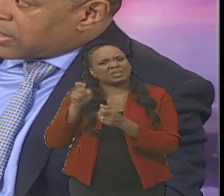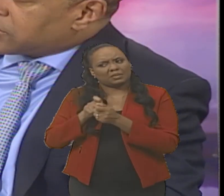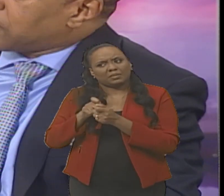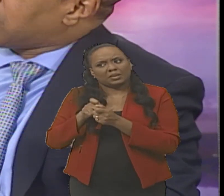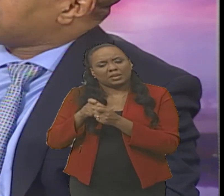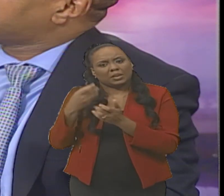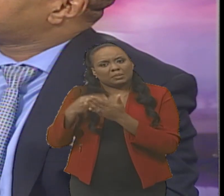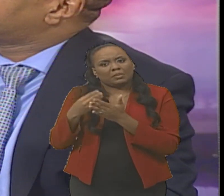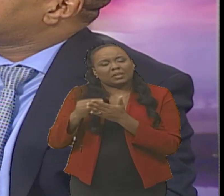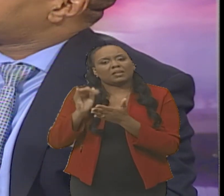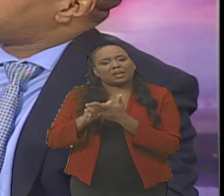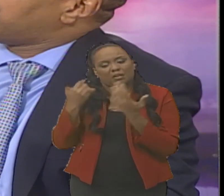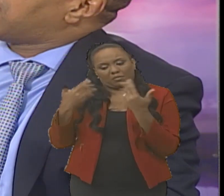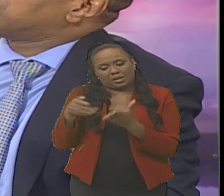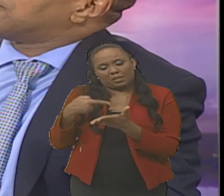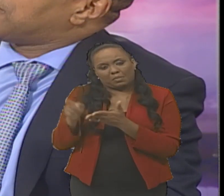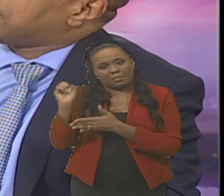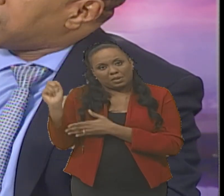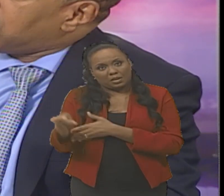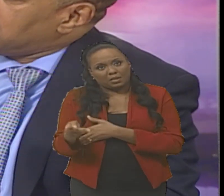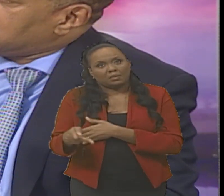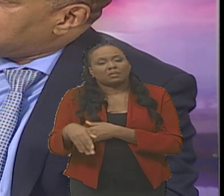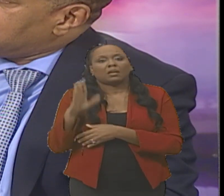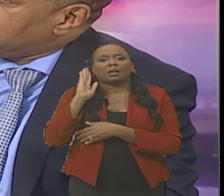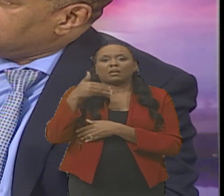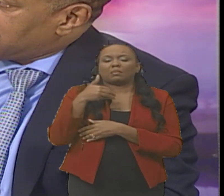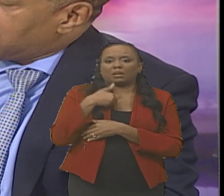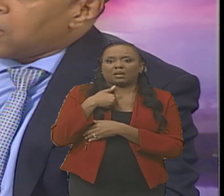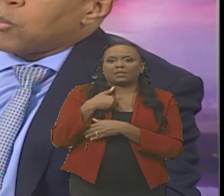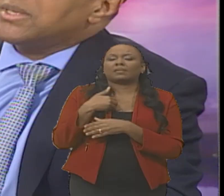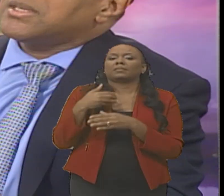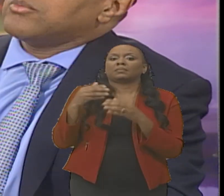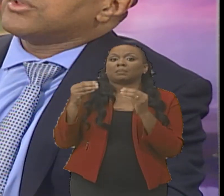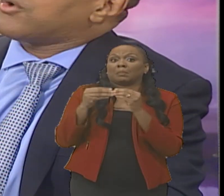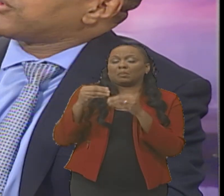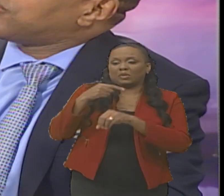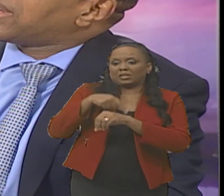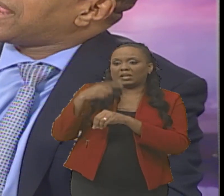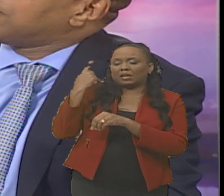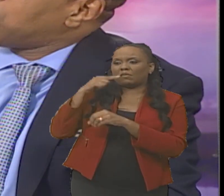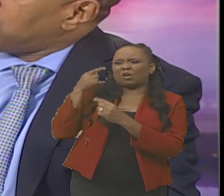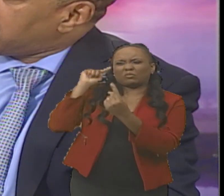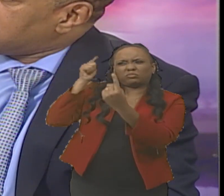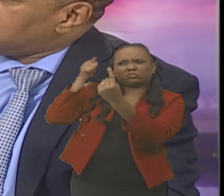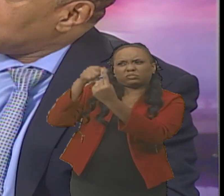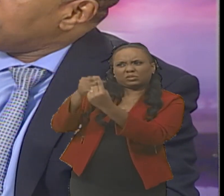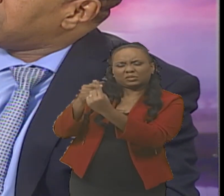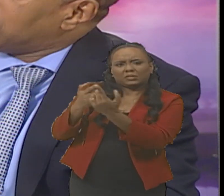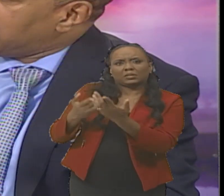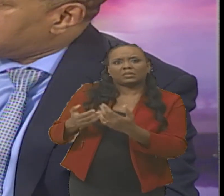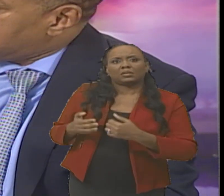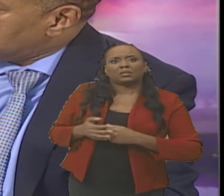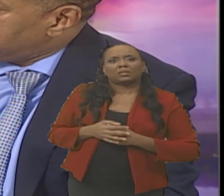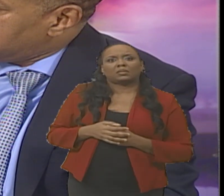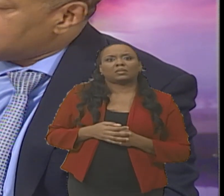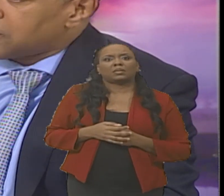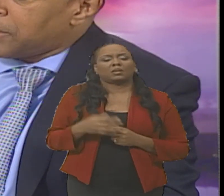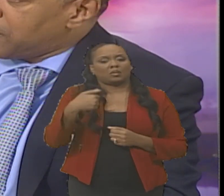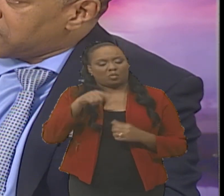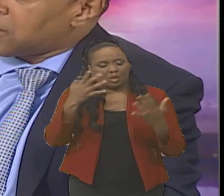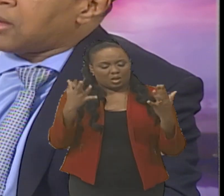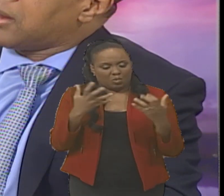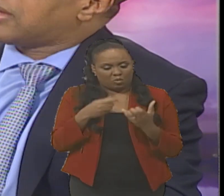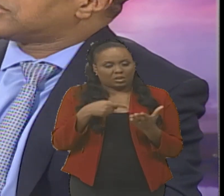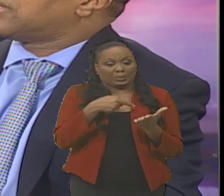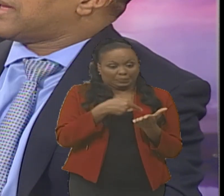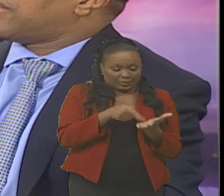say, okay, that's your target, and we will help you to monitor and reach that. Right? We say we're not going to run any more arrears. We're going to remain current on